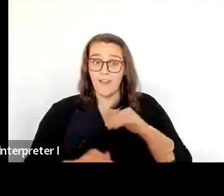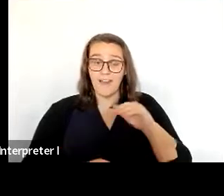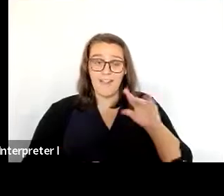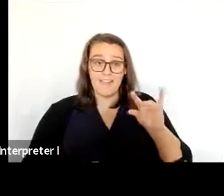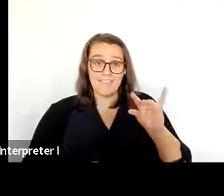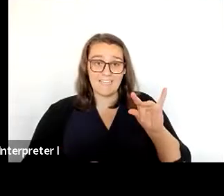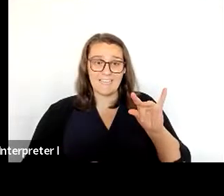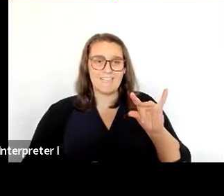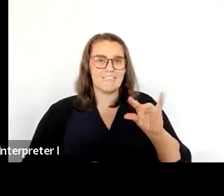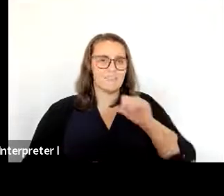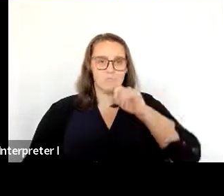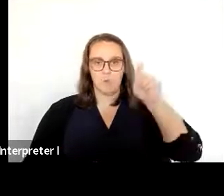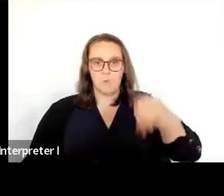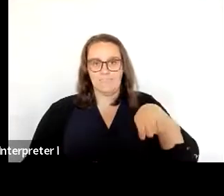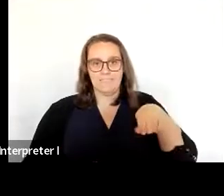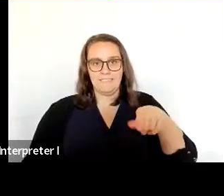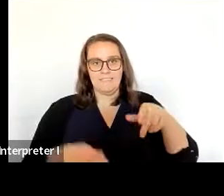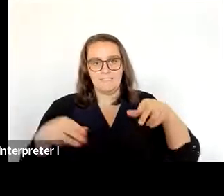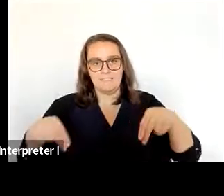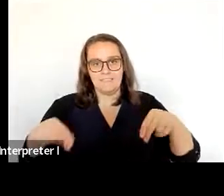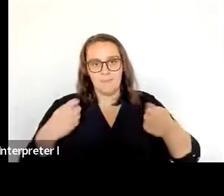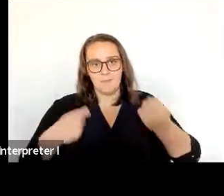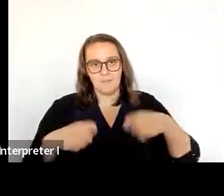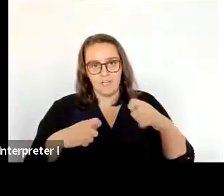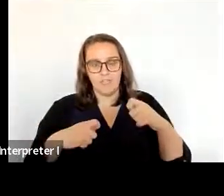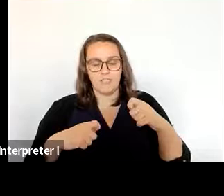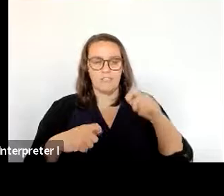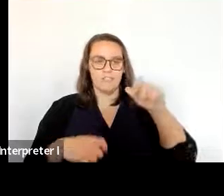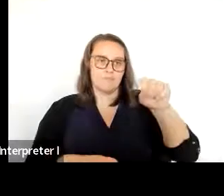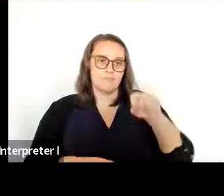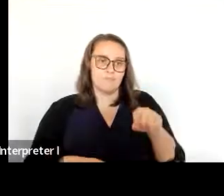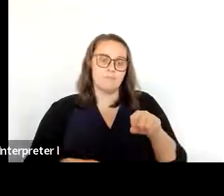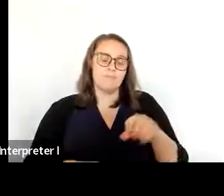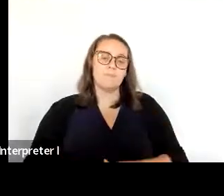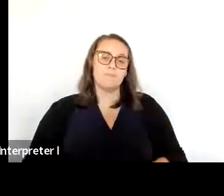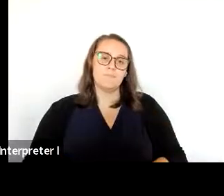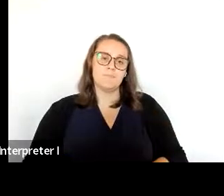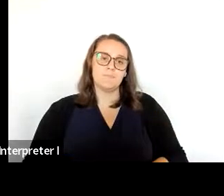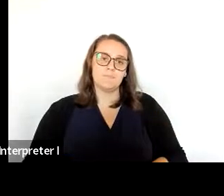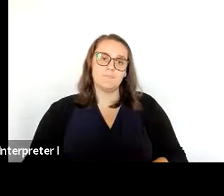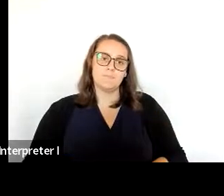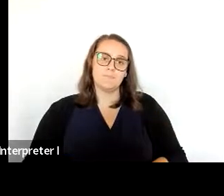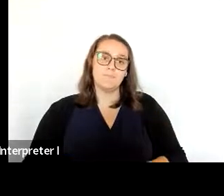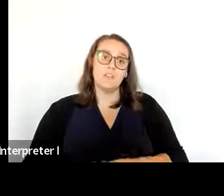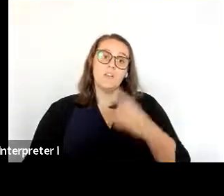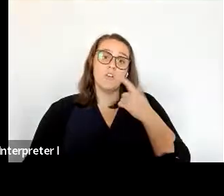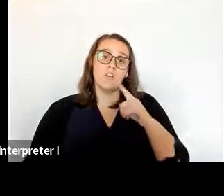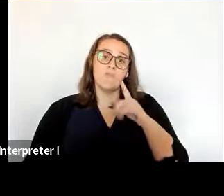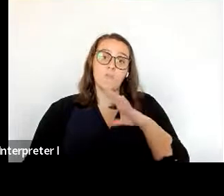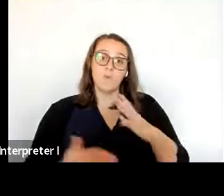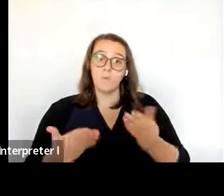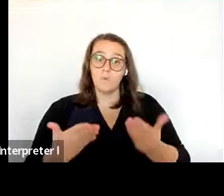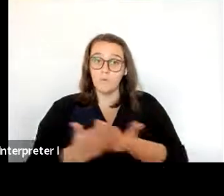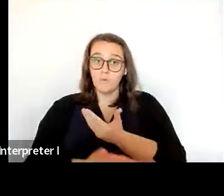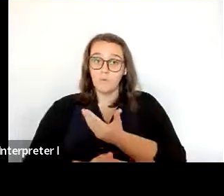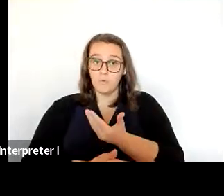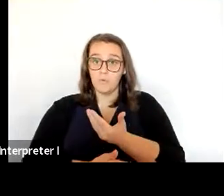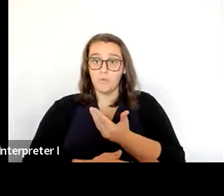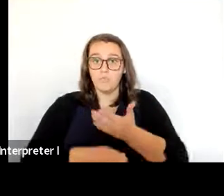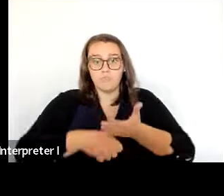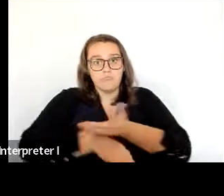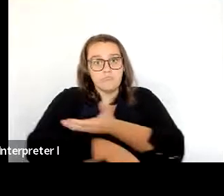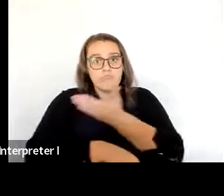January 1st, 2023 for diaper changing station requirements in new or substantially renovated district-owned buildings and